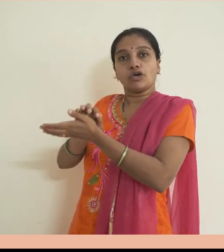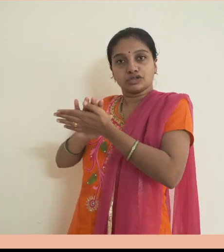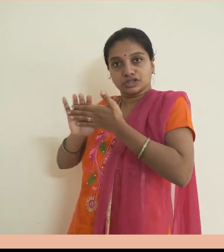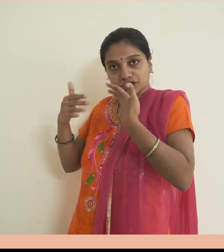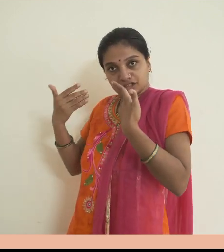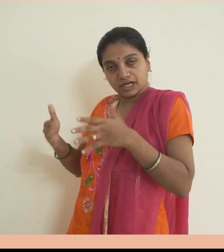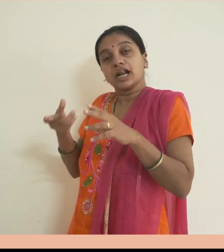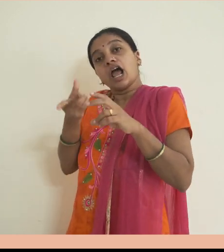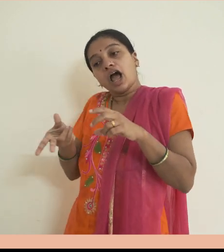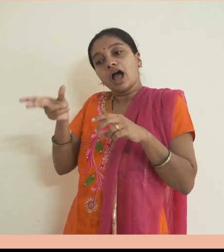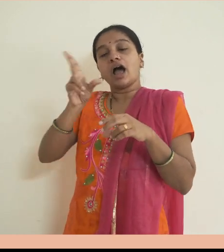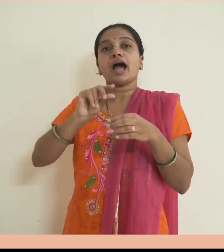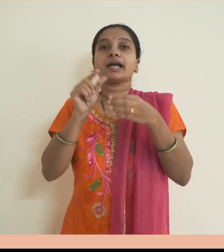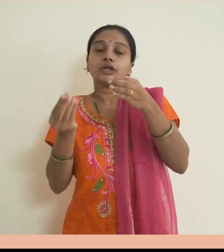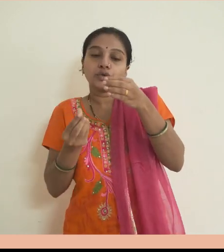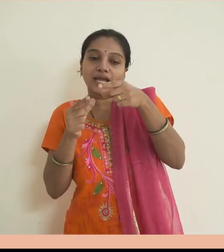blood.